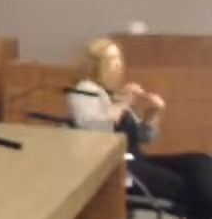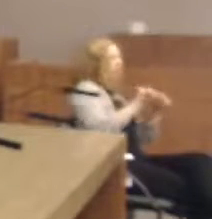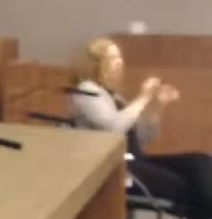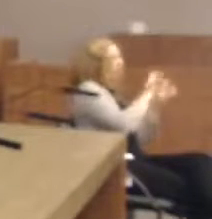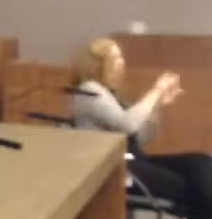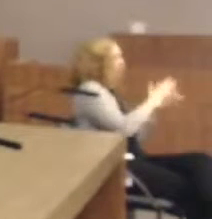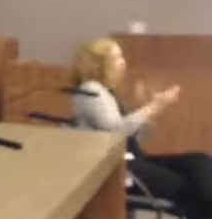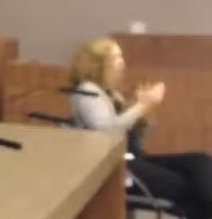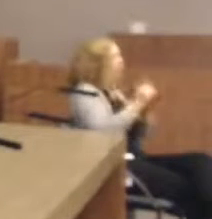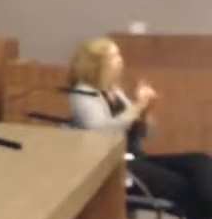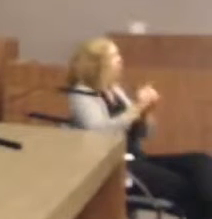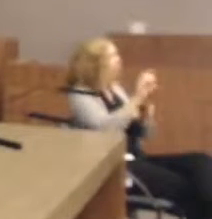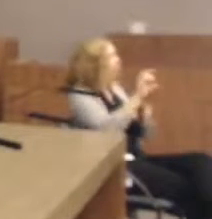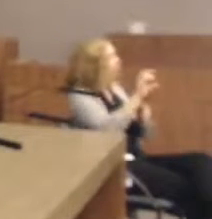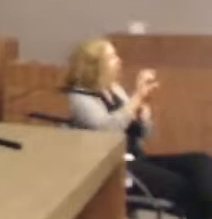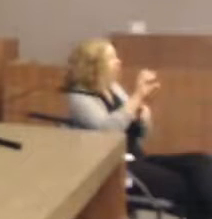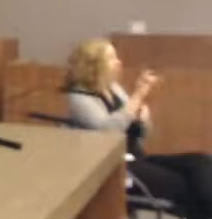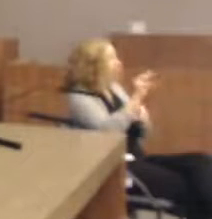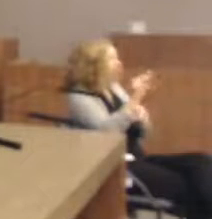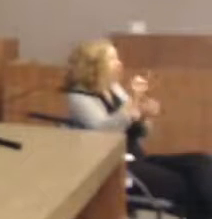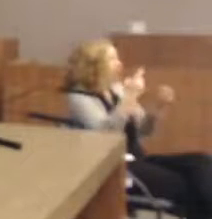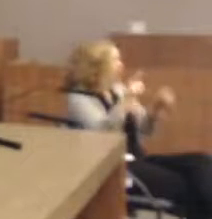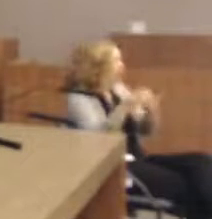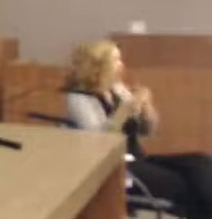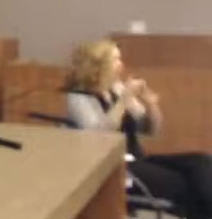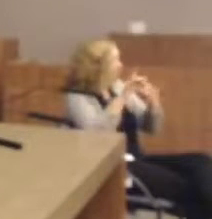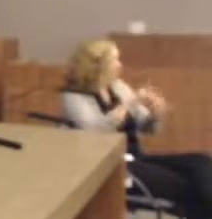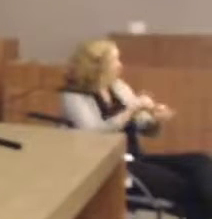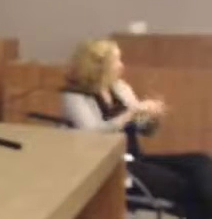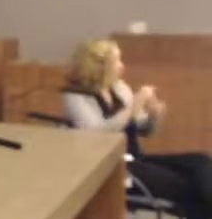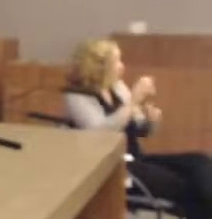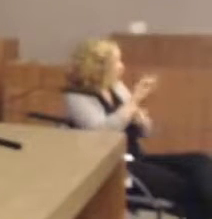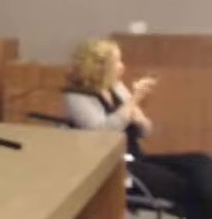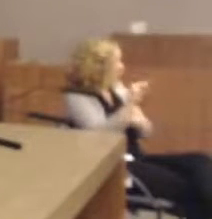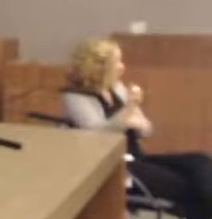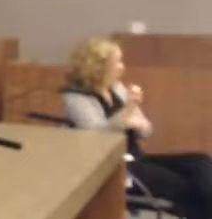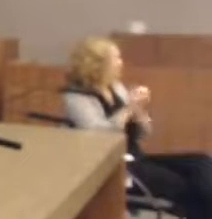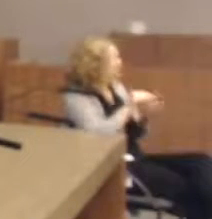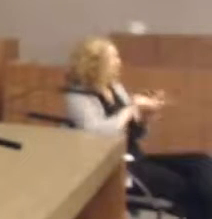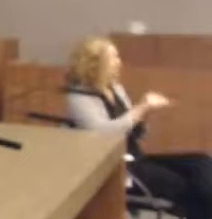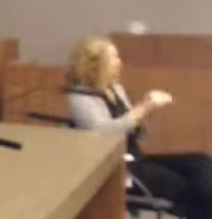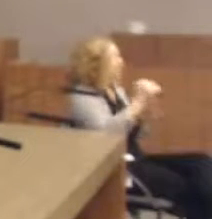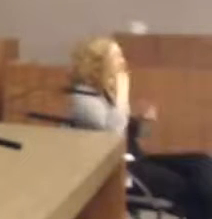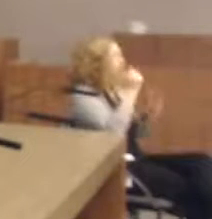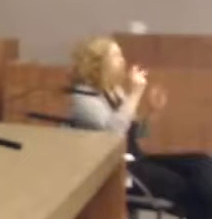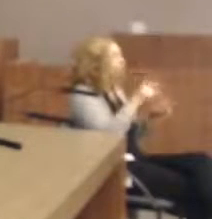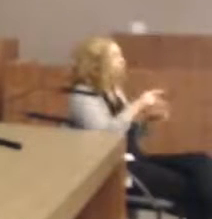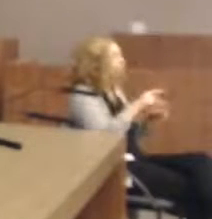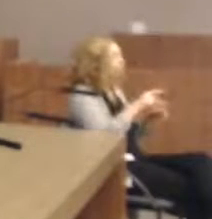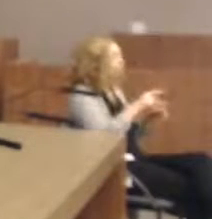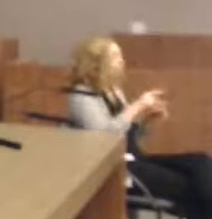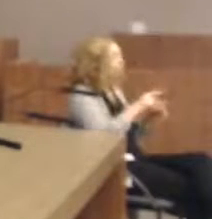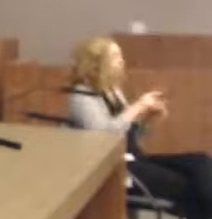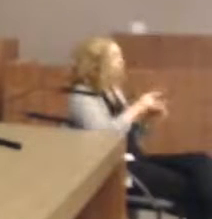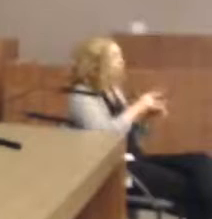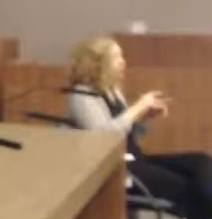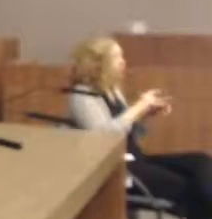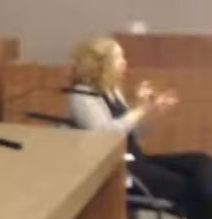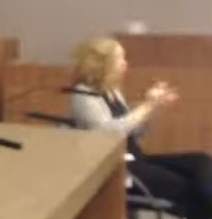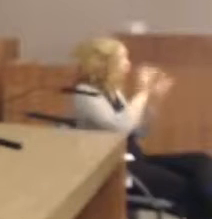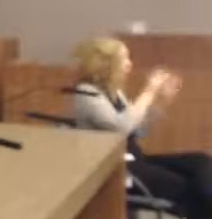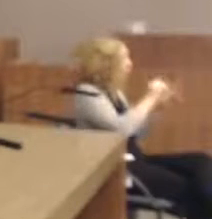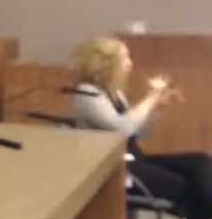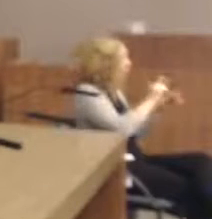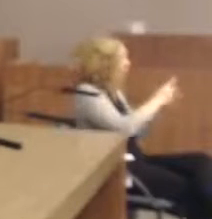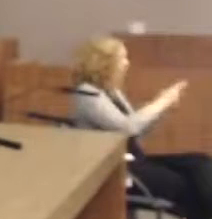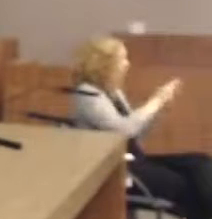place of the crime. It could be something that's related to the crime. So very often, if someone has been traumatized at a place, they